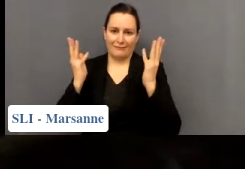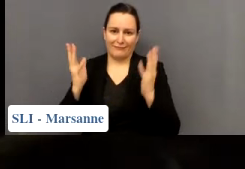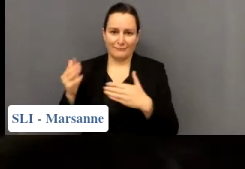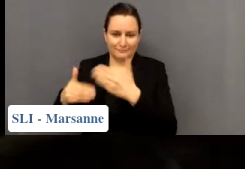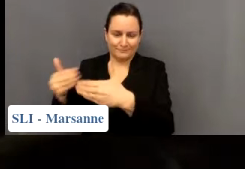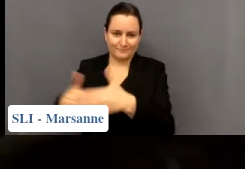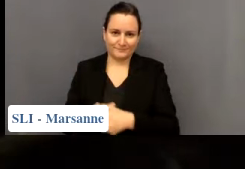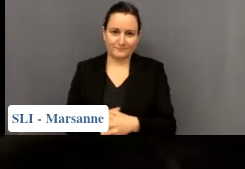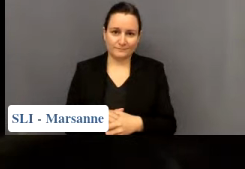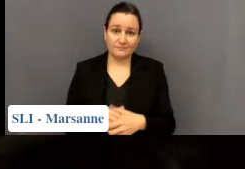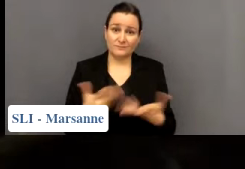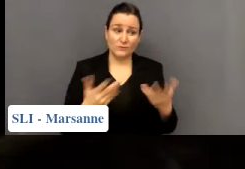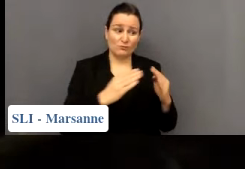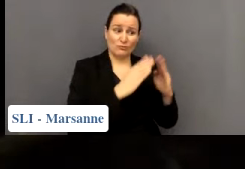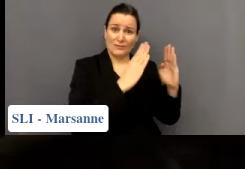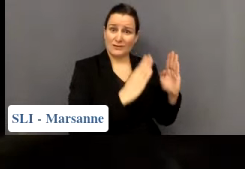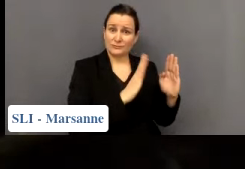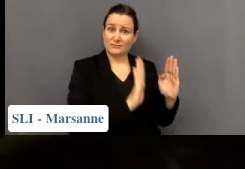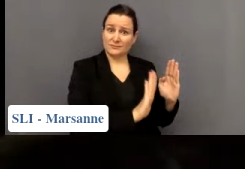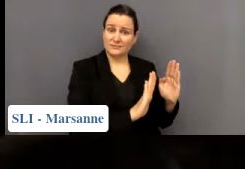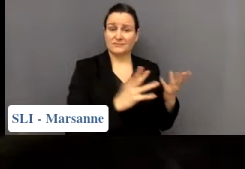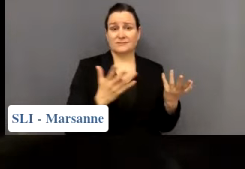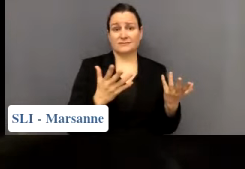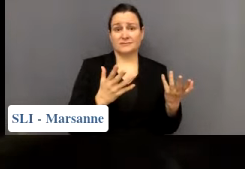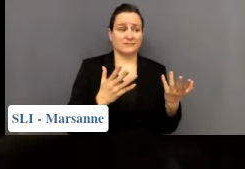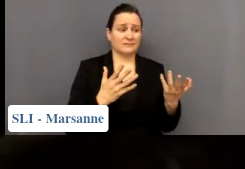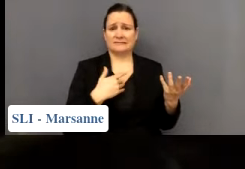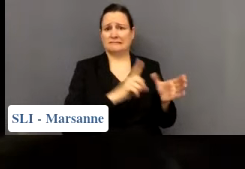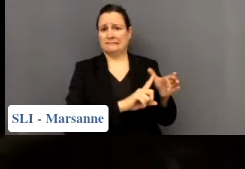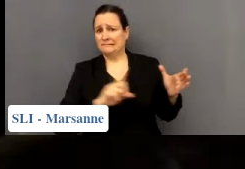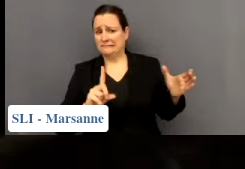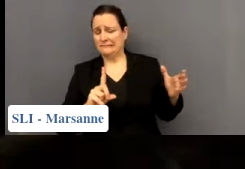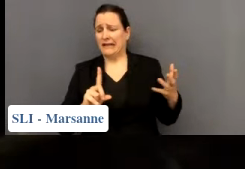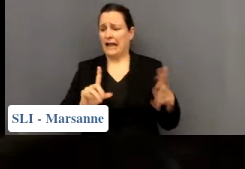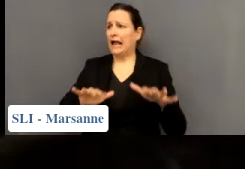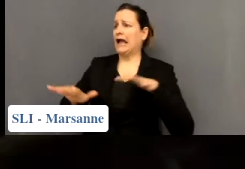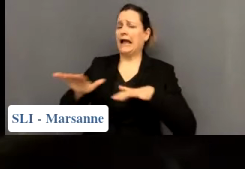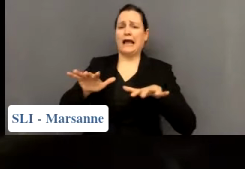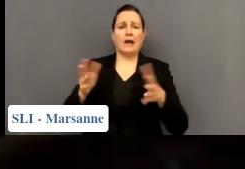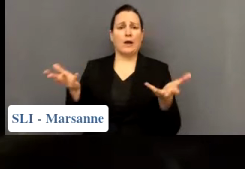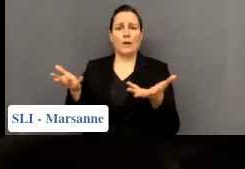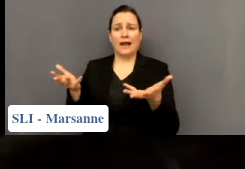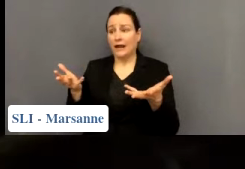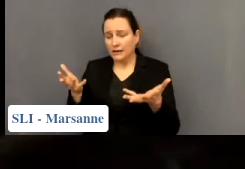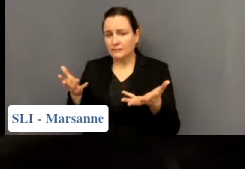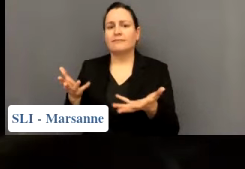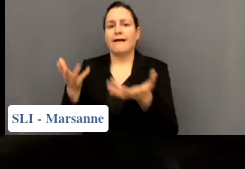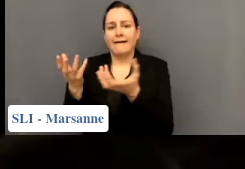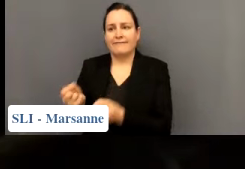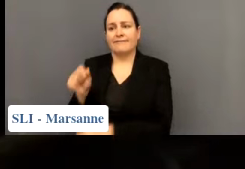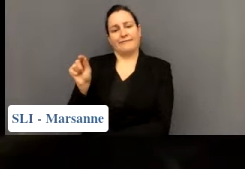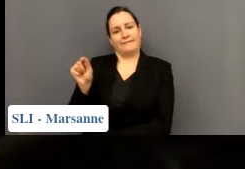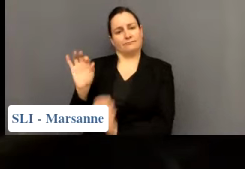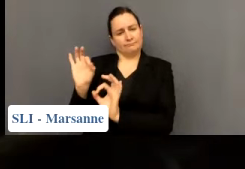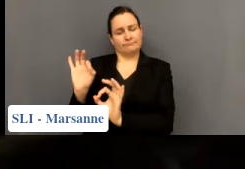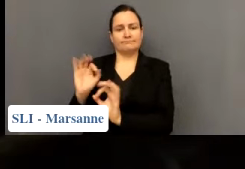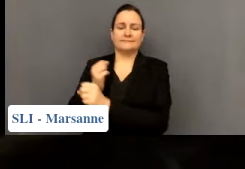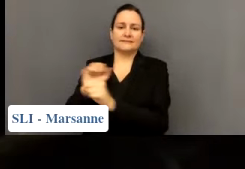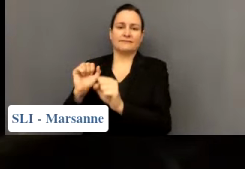housing, and workforce involvement and livable, safe social welfare schemes all impact and are impacted by experiences of